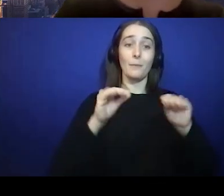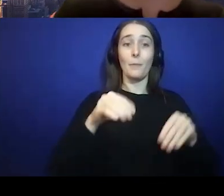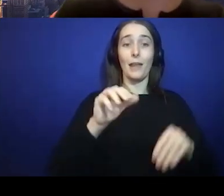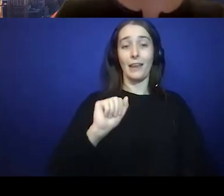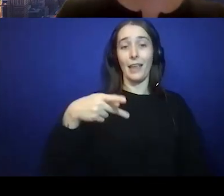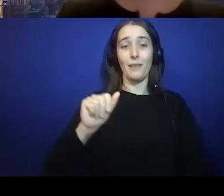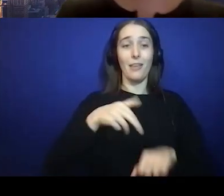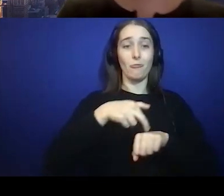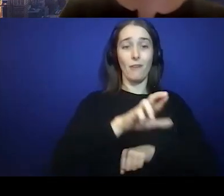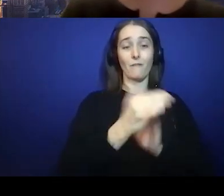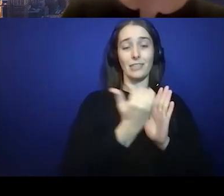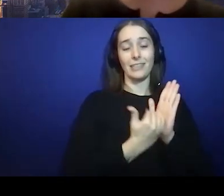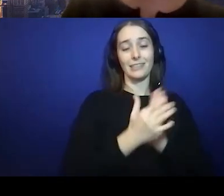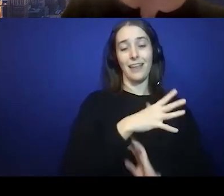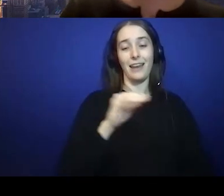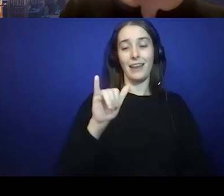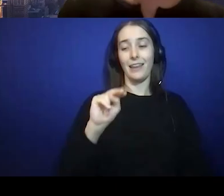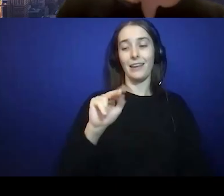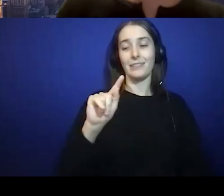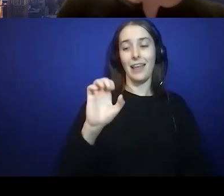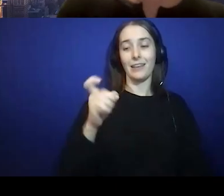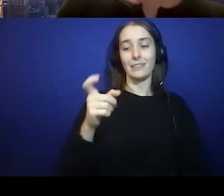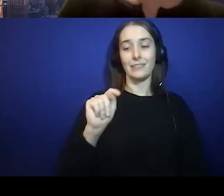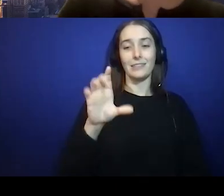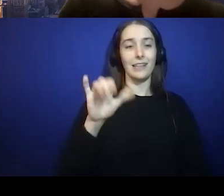references list and in-text citations?